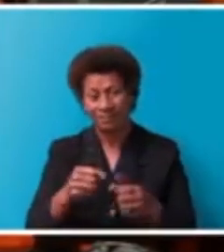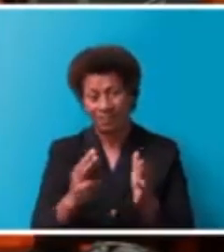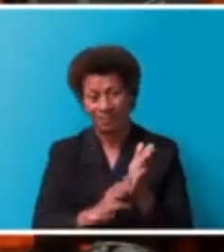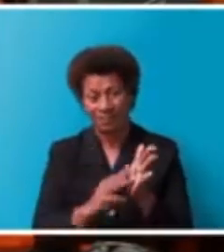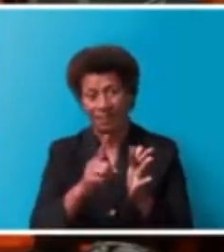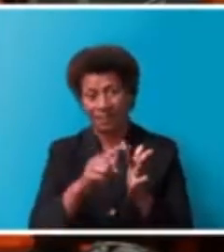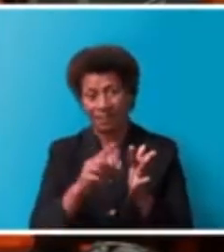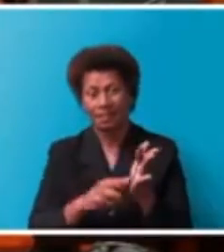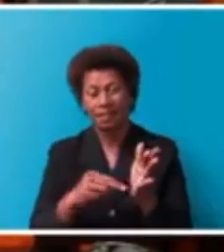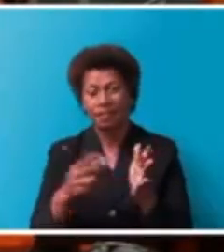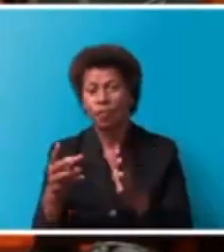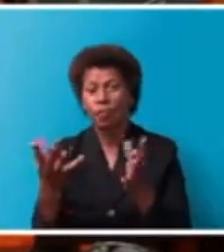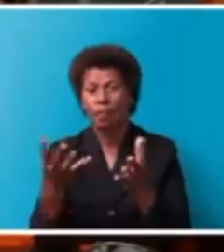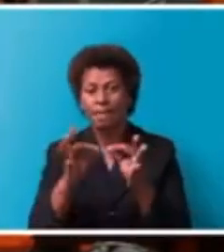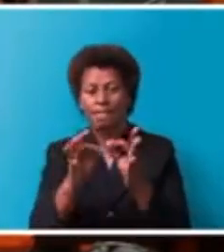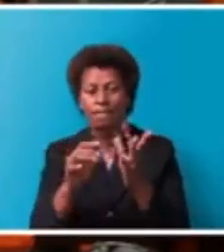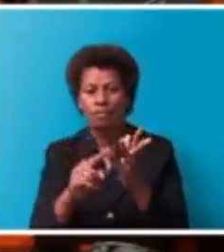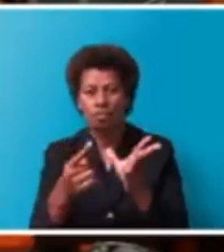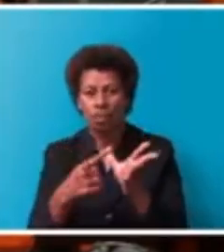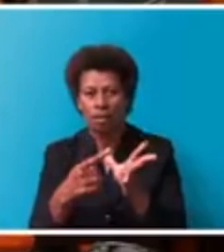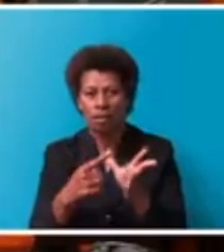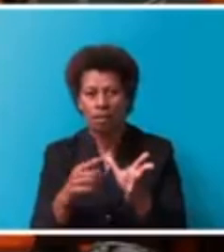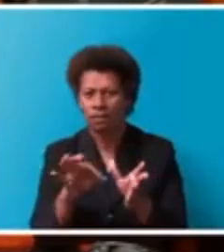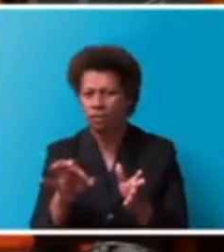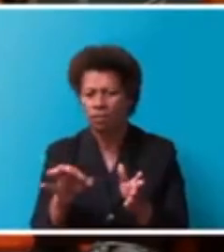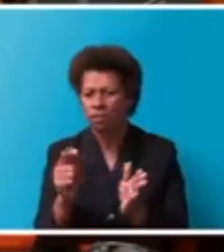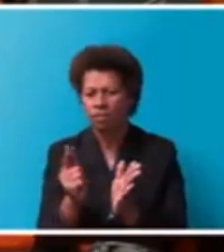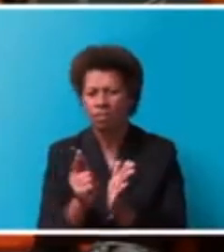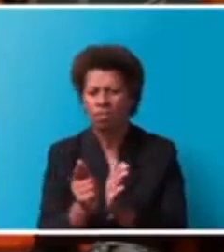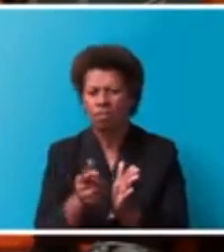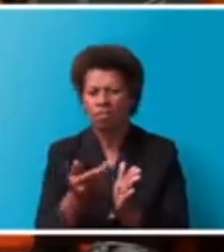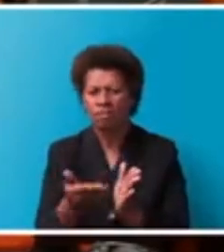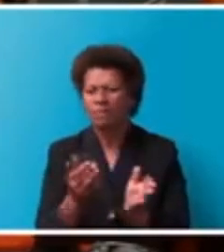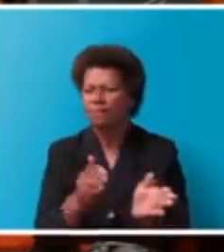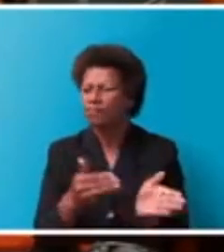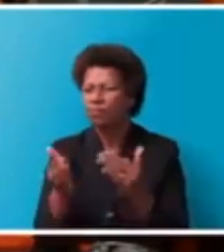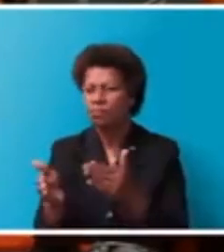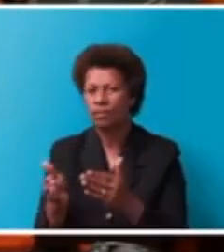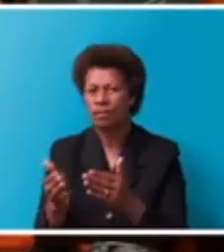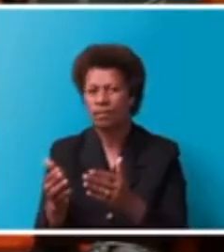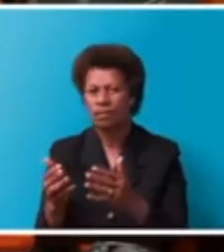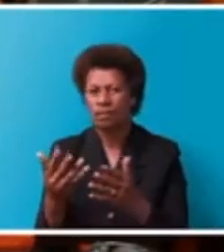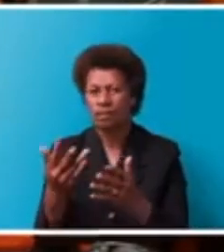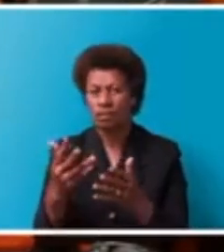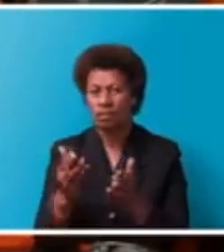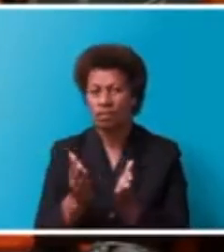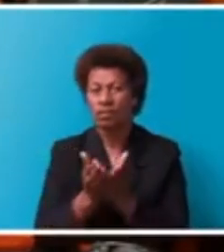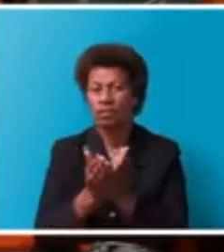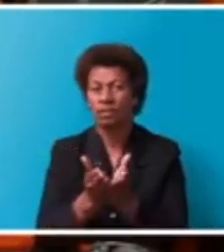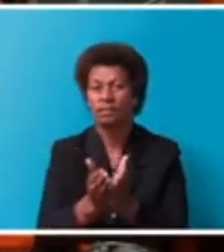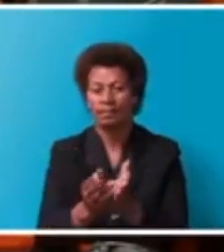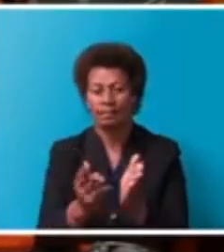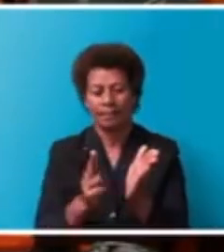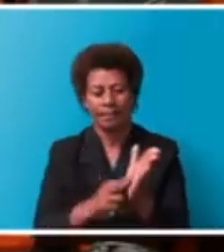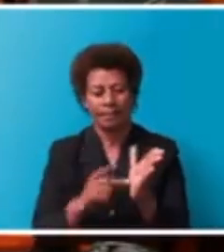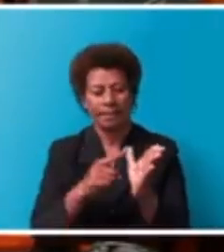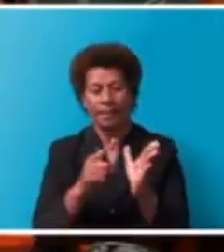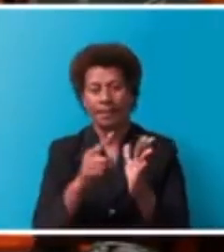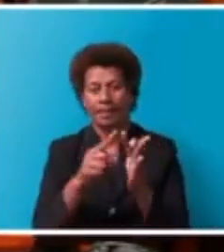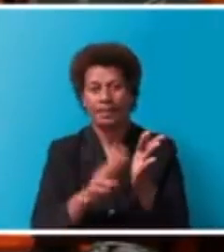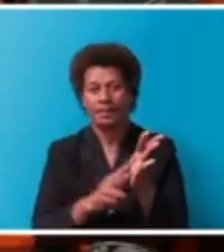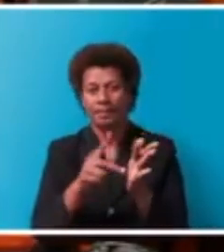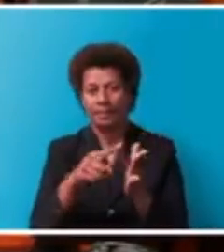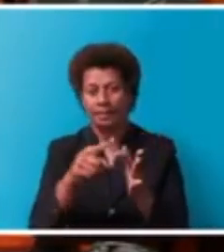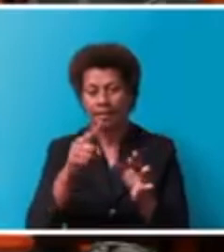not unlawful when it is moved from Nawelebu to its shipping point in Naivingiri in Lekutu before it